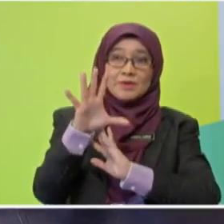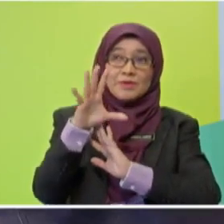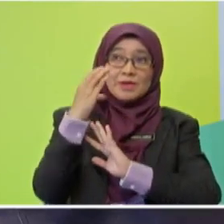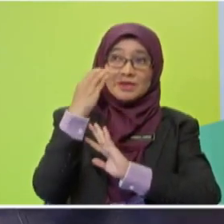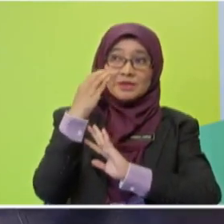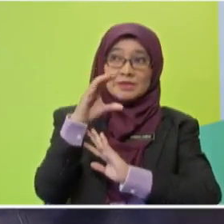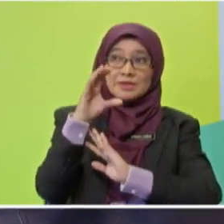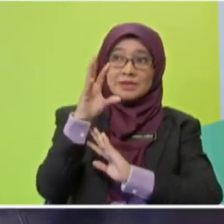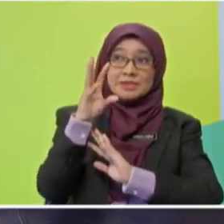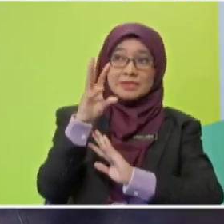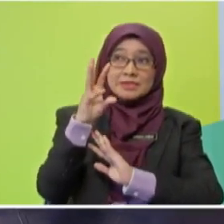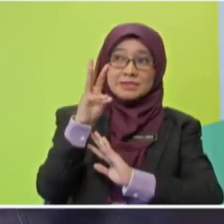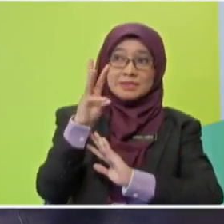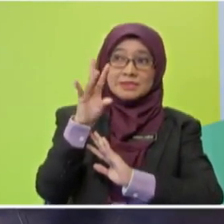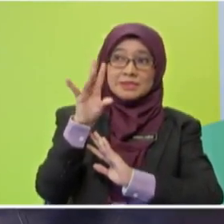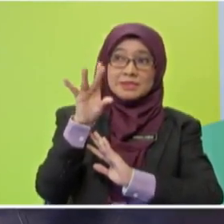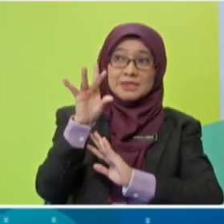Jeshira?